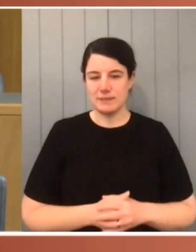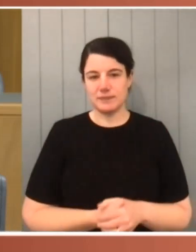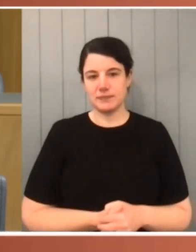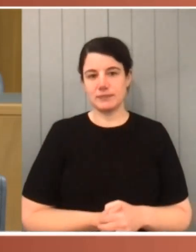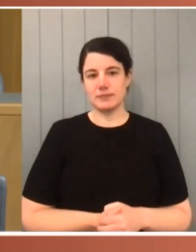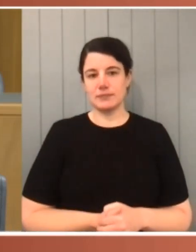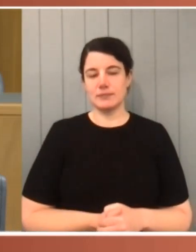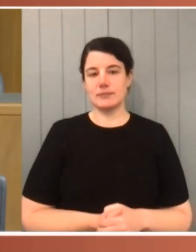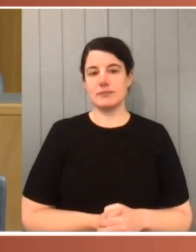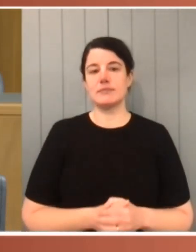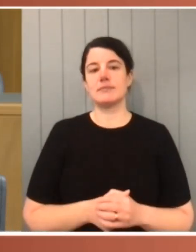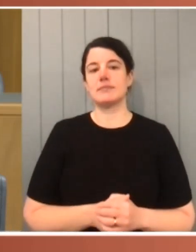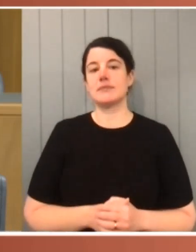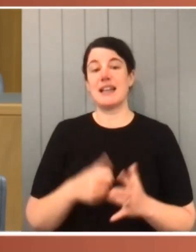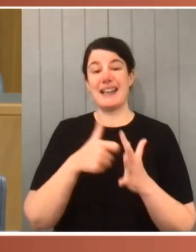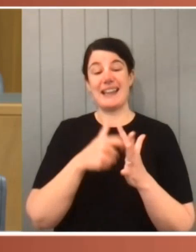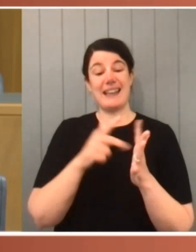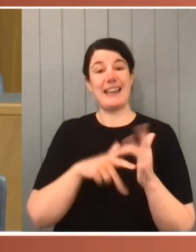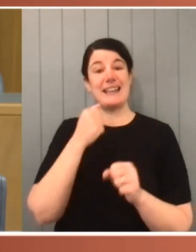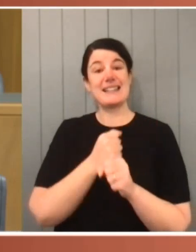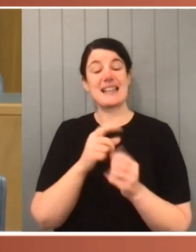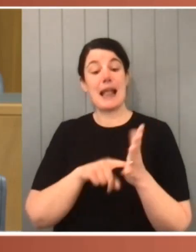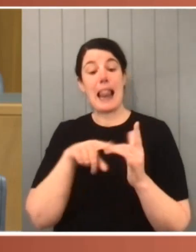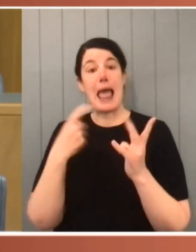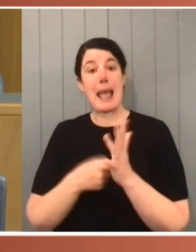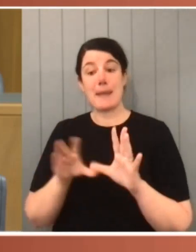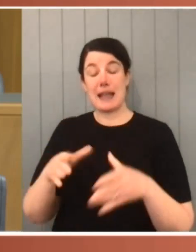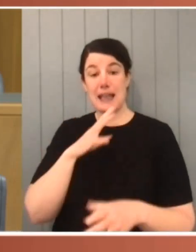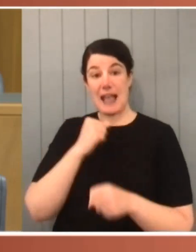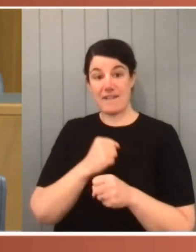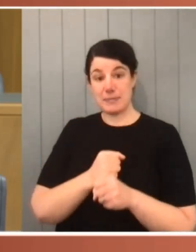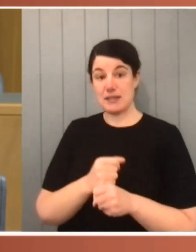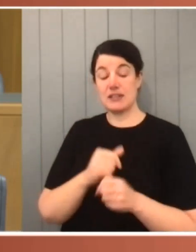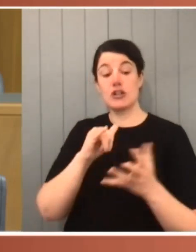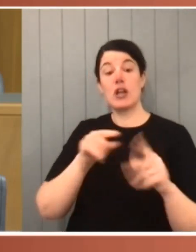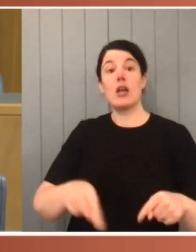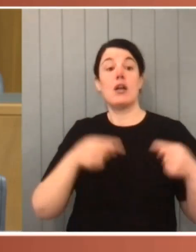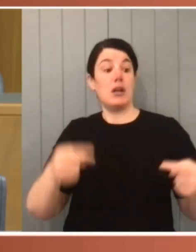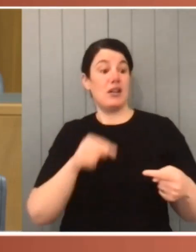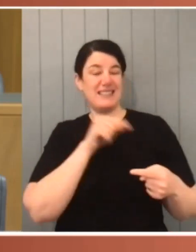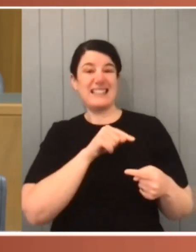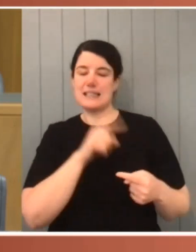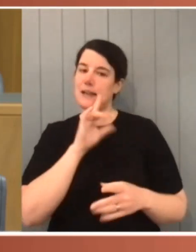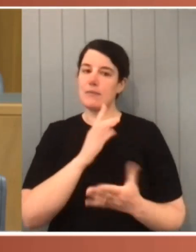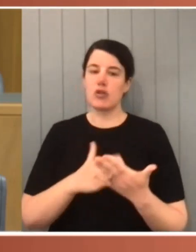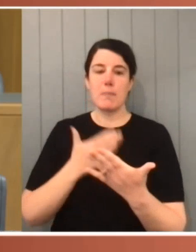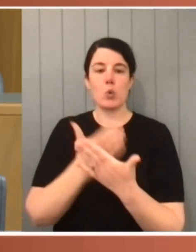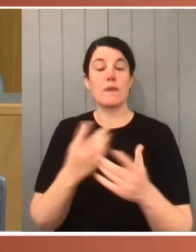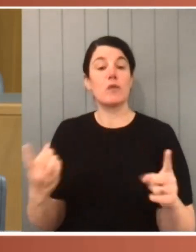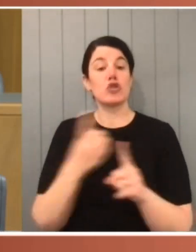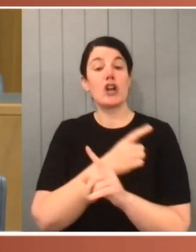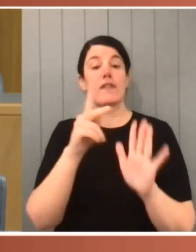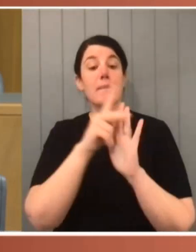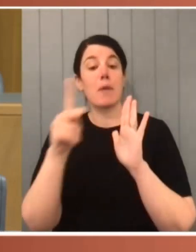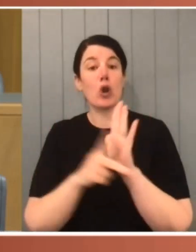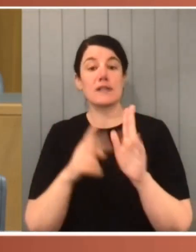Keating Labor government, a coalition shadow cabinet endorsed proposal for a change of policy to voluntary